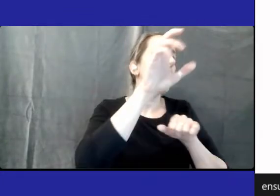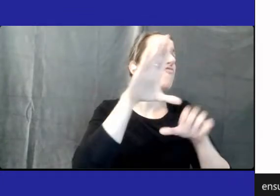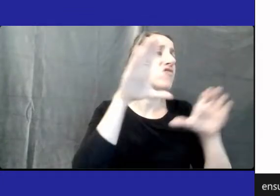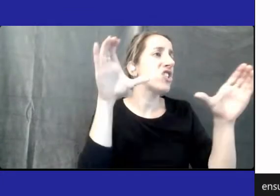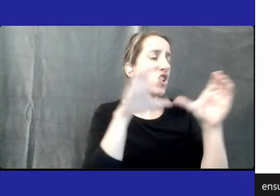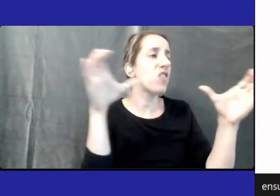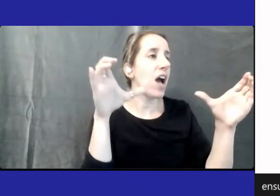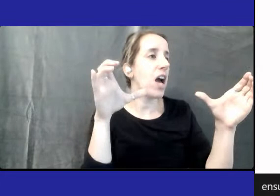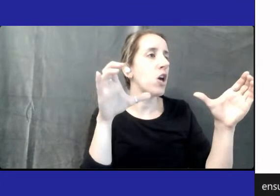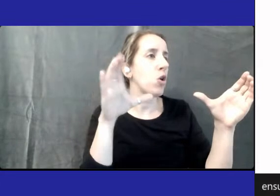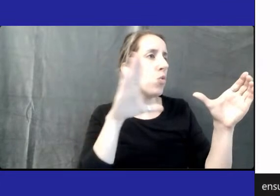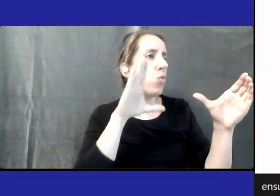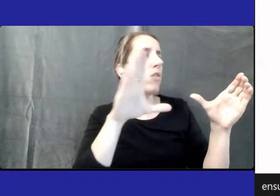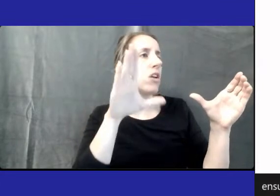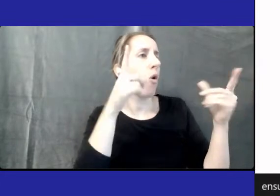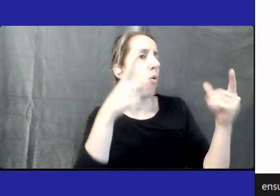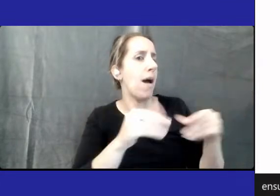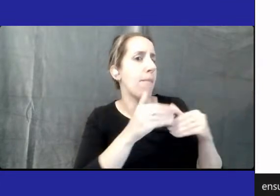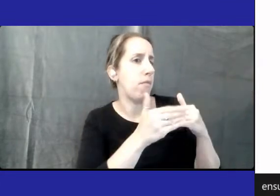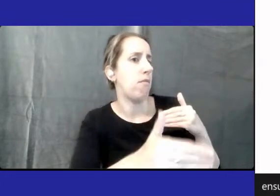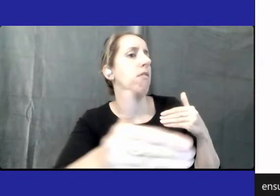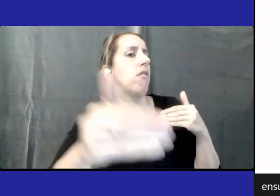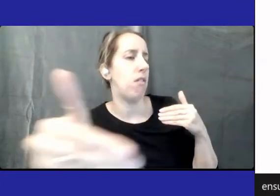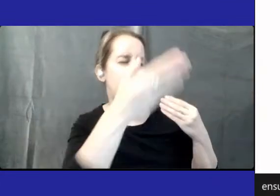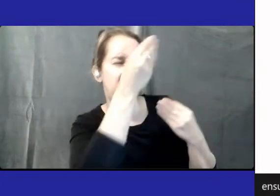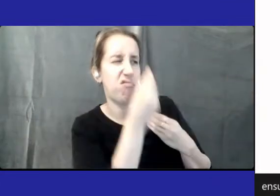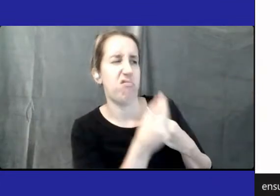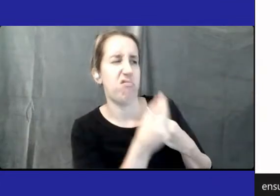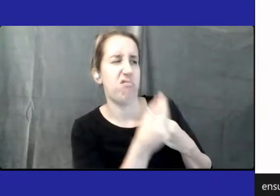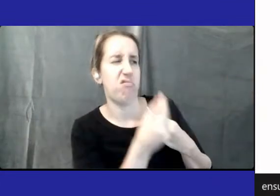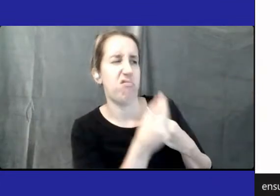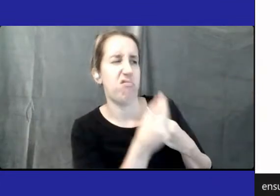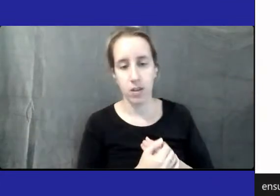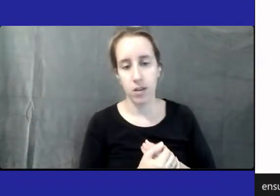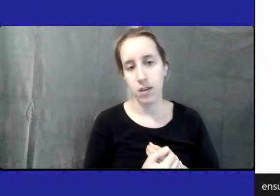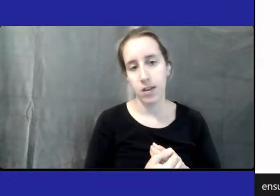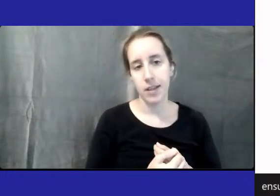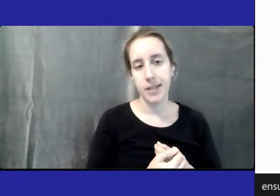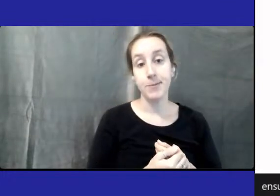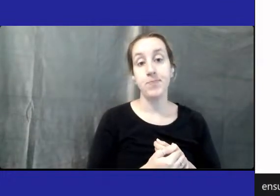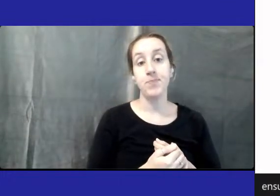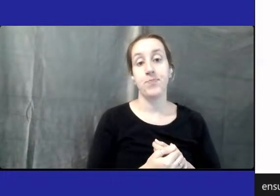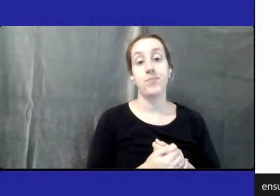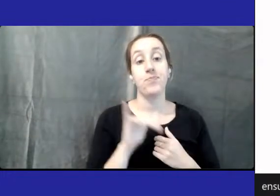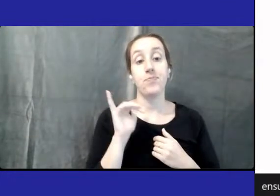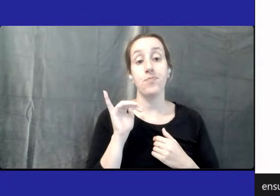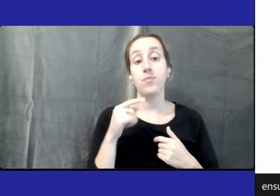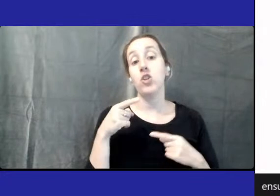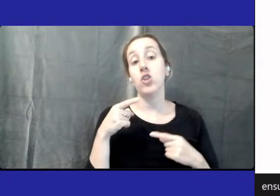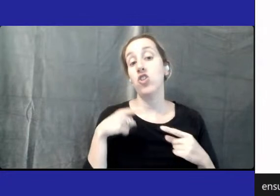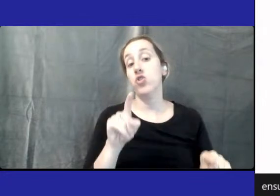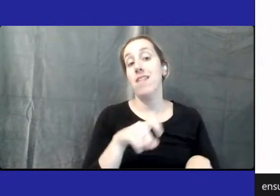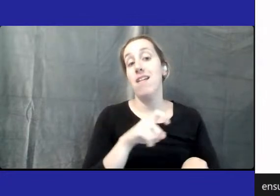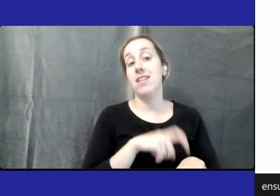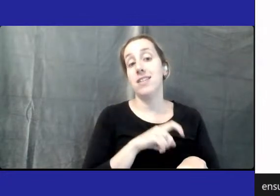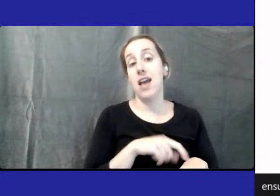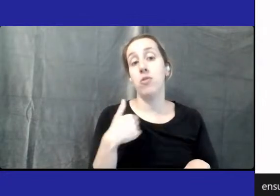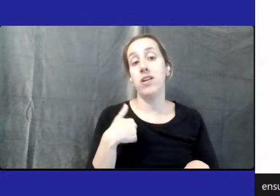Next slide, please. We completed in that effort town halls